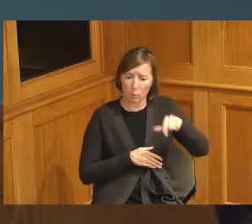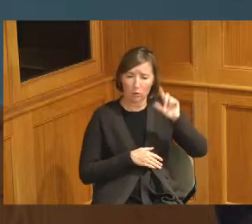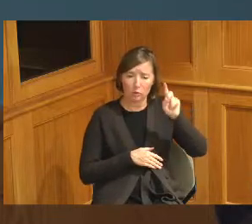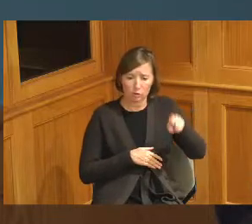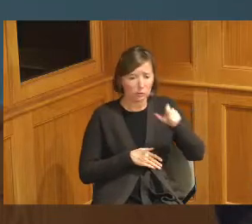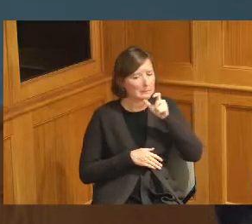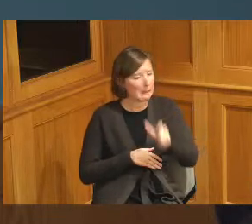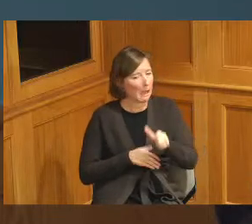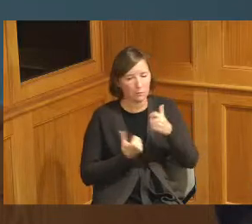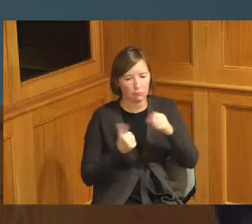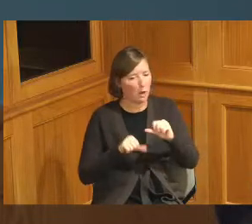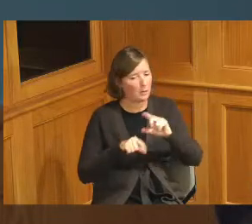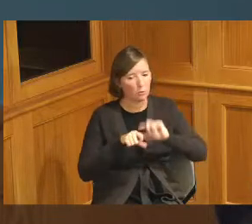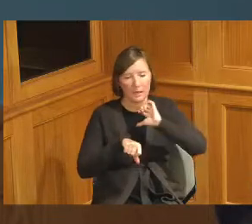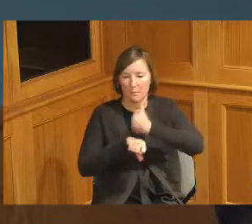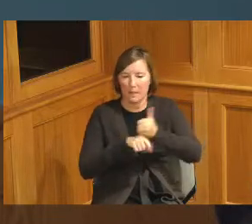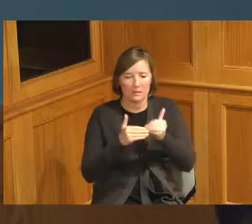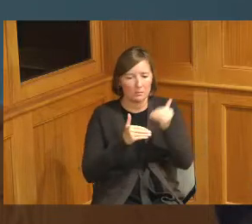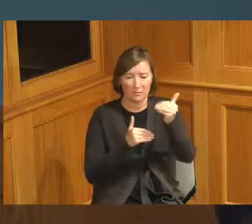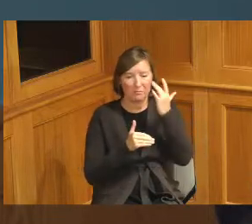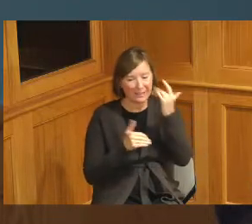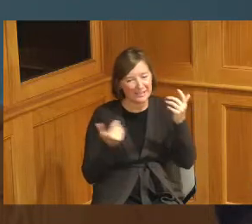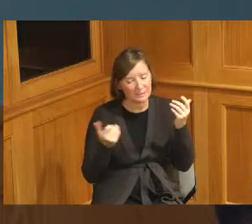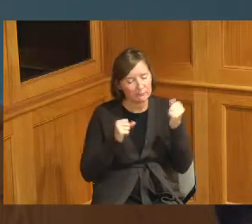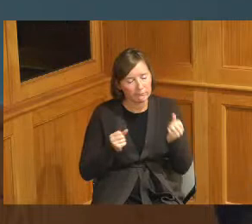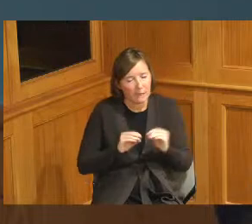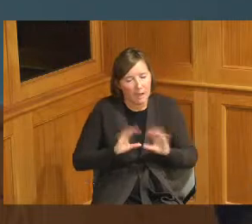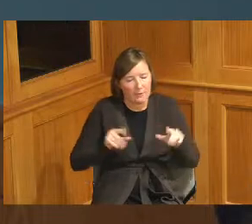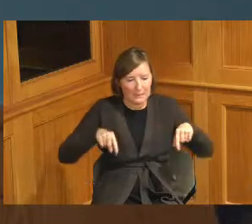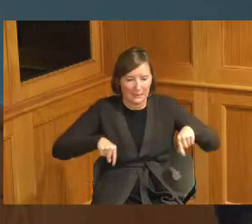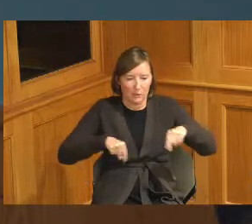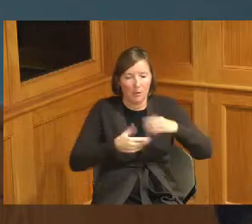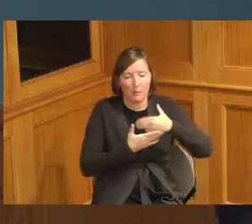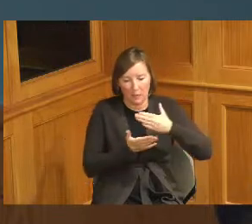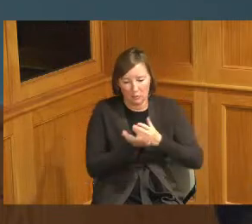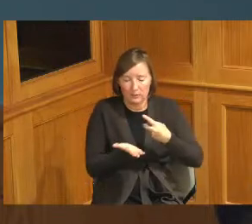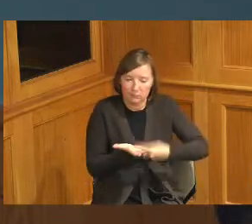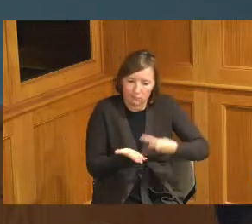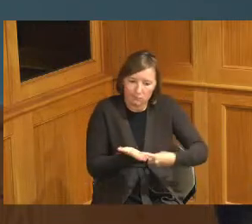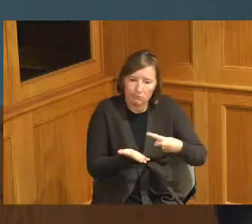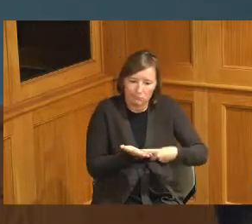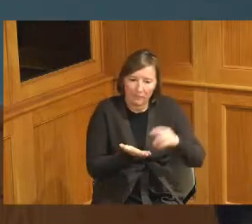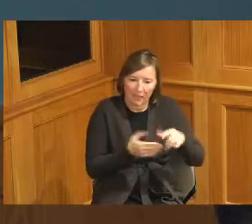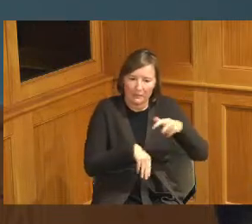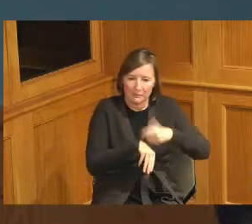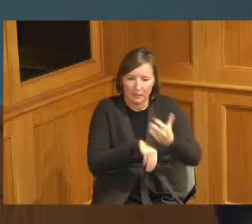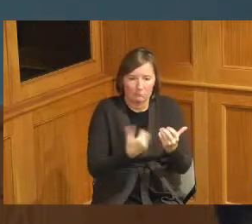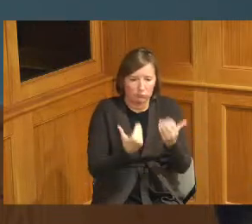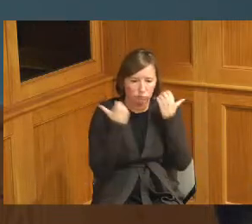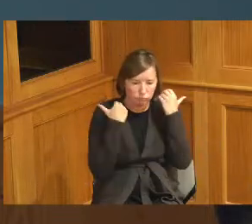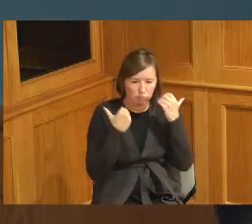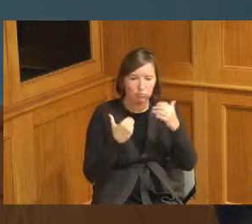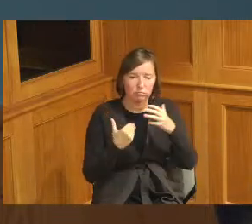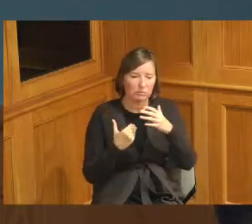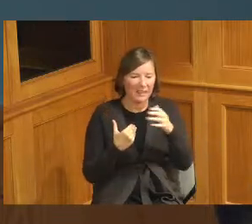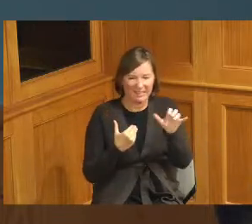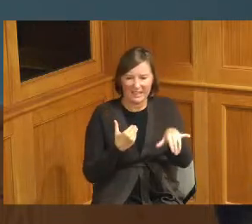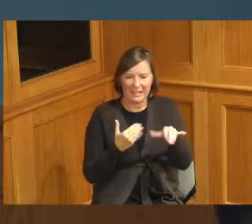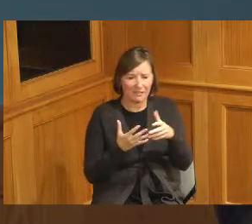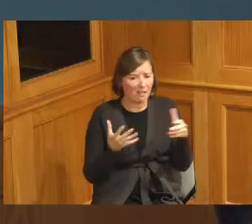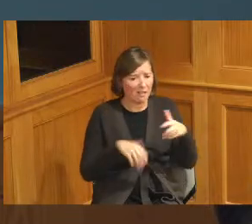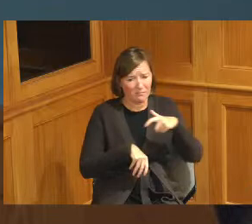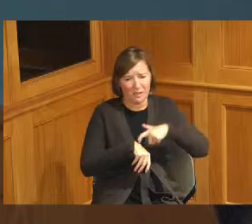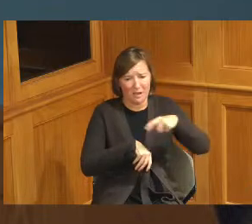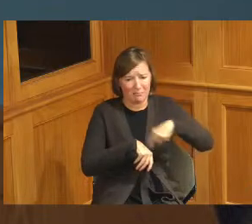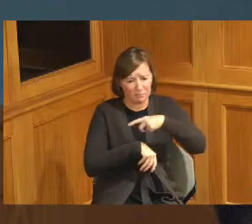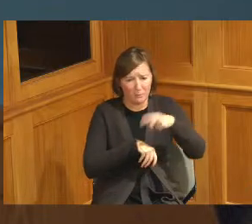much, because we have to dedicate ourselves to the budget, and you got all the departments, and I mean that's a lot that